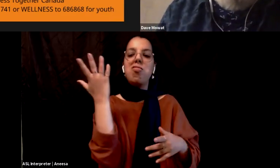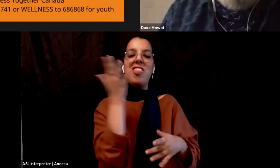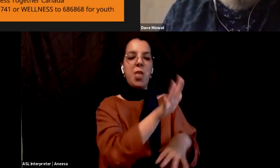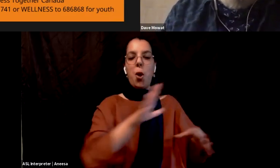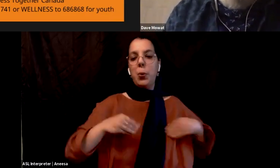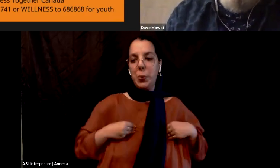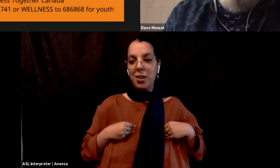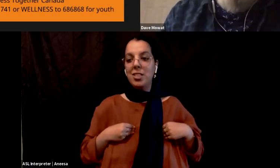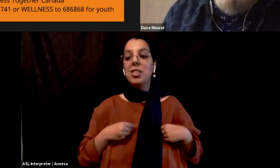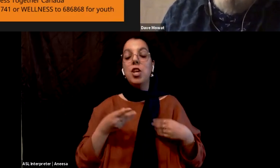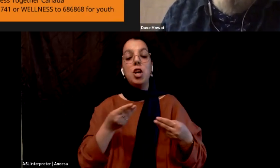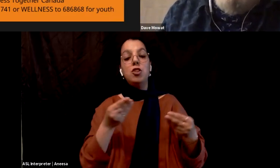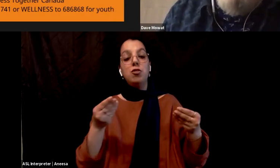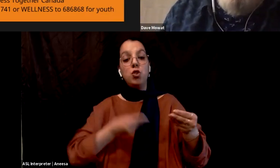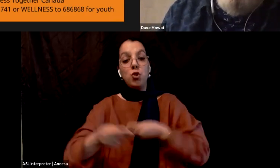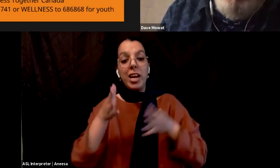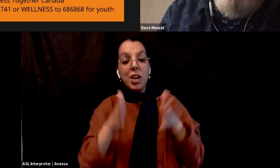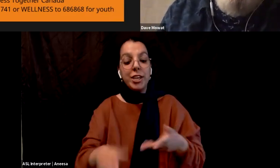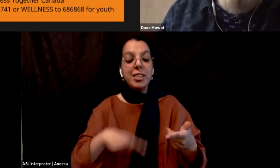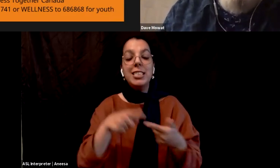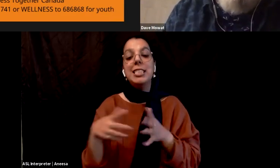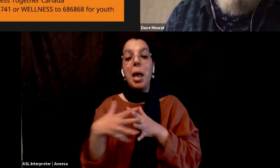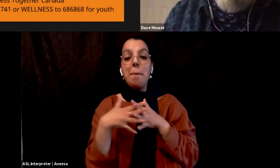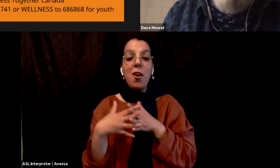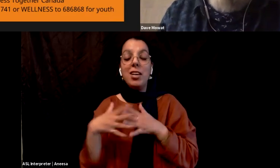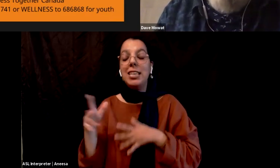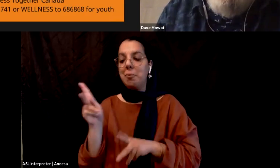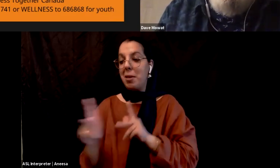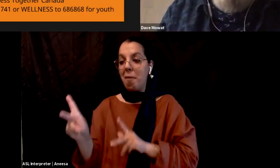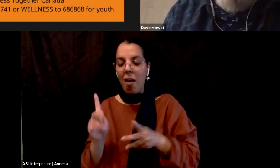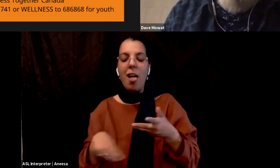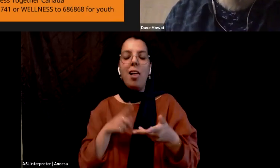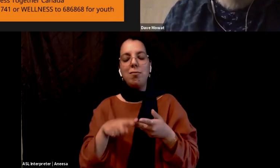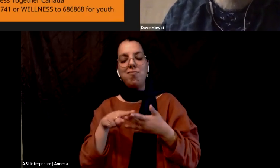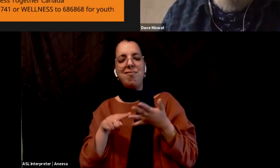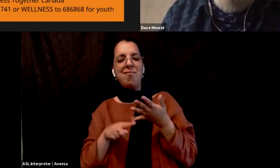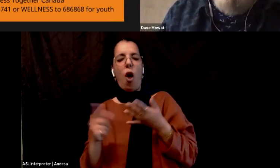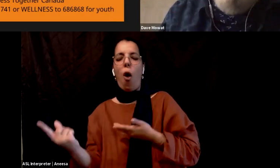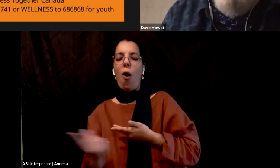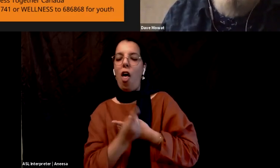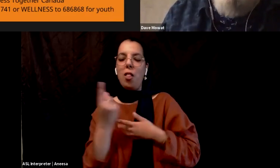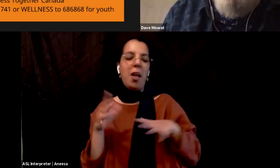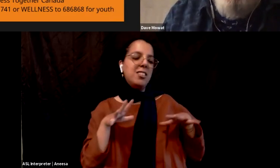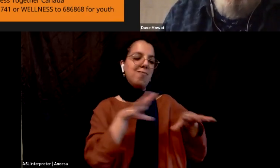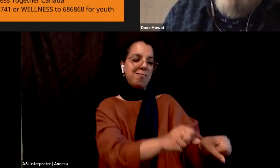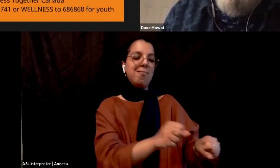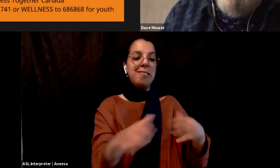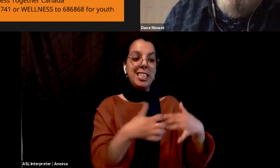by traders, by the American colonies. So Indian lands were very, very valuable.